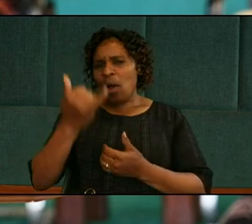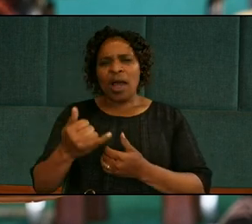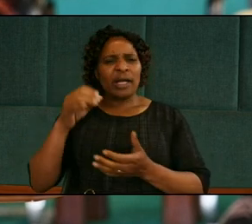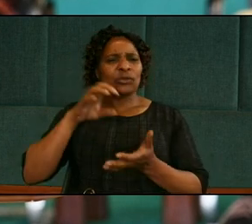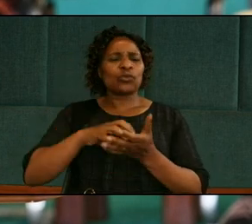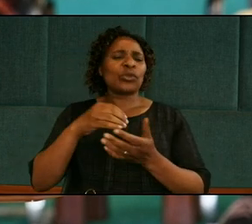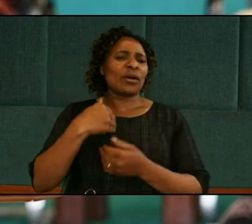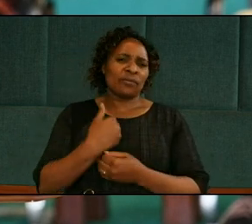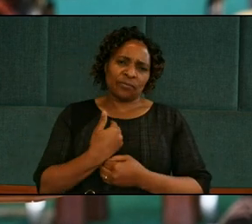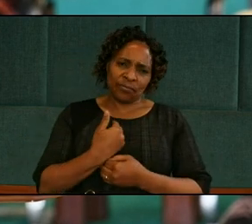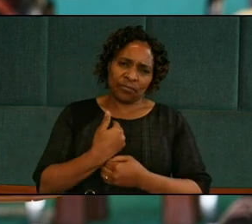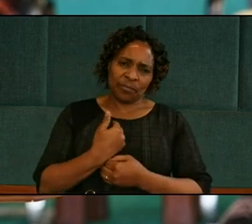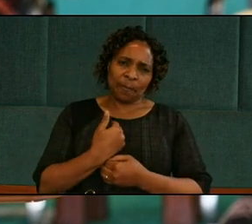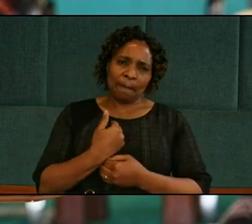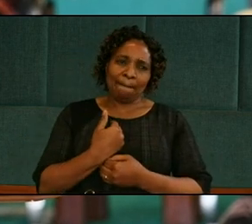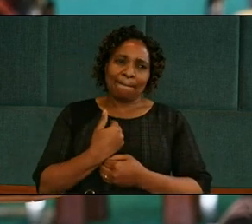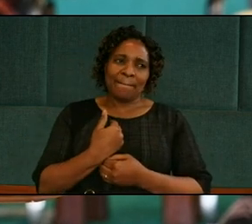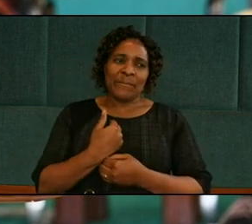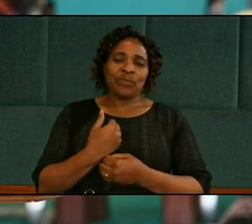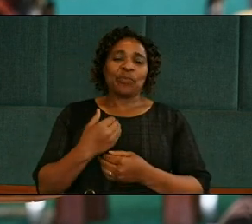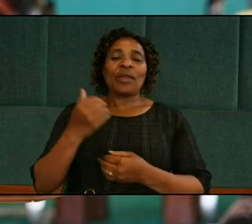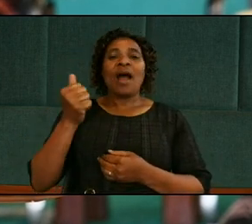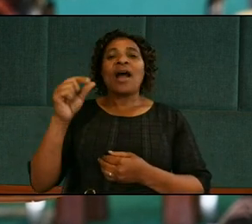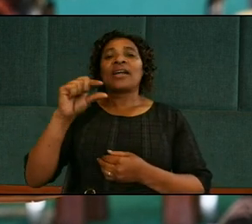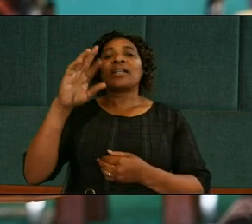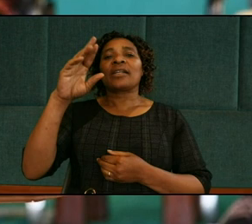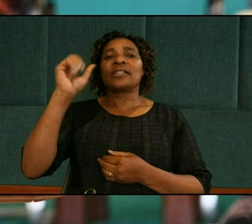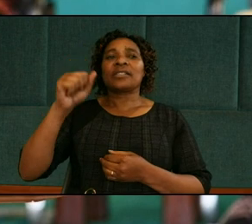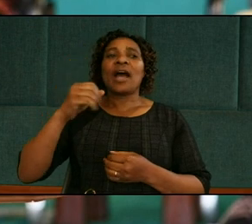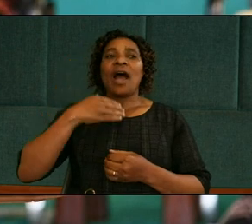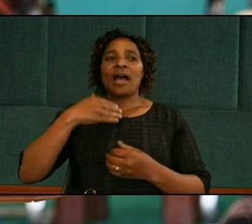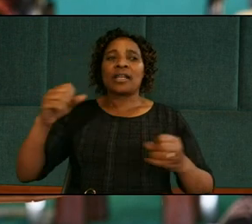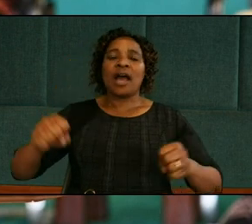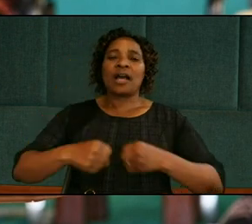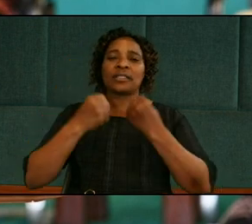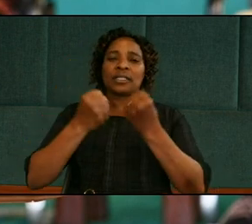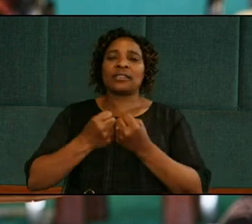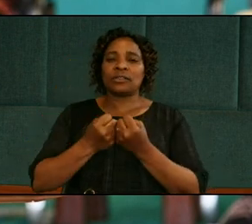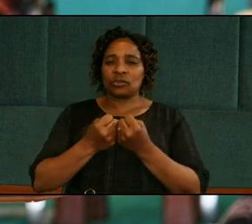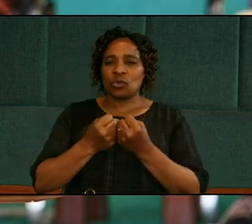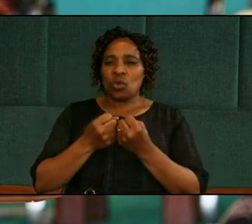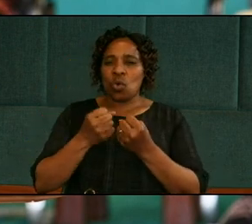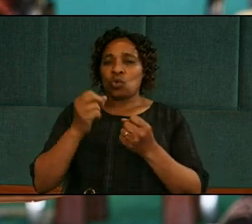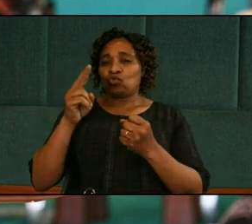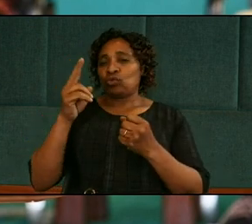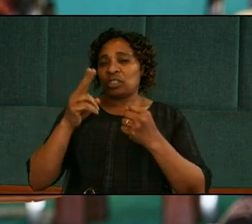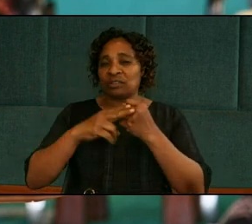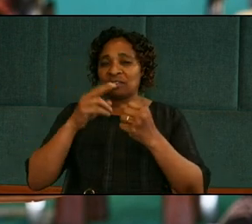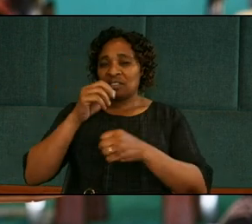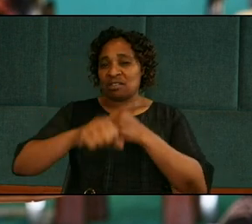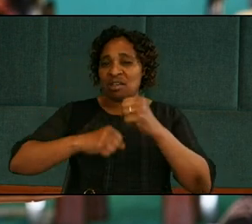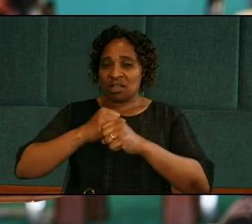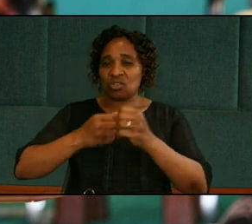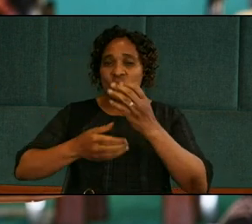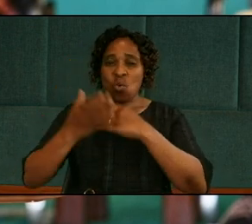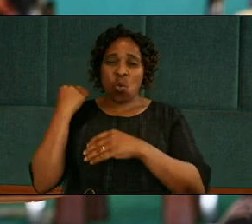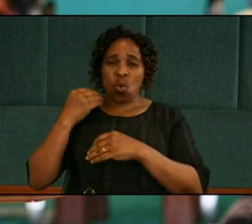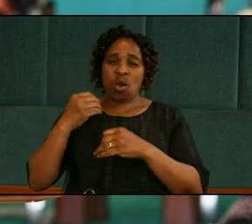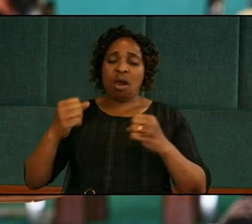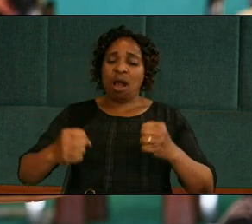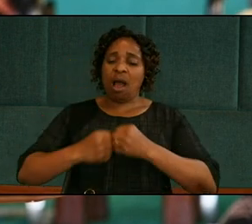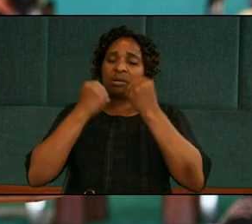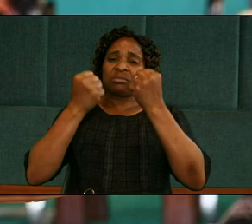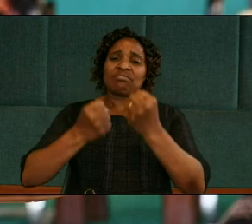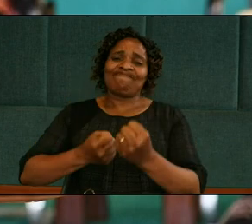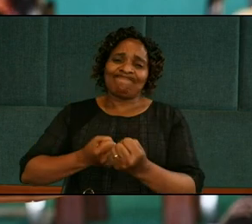such a state. Agnes had an accident when she was 7 years old, a very, very bad car accident